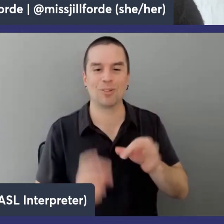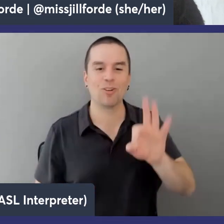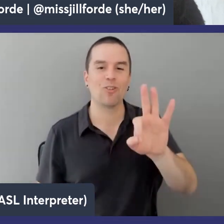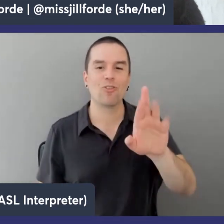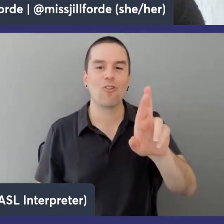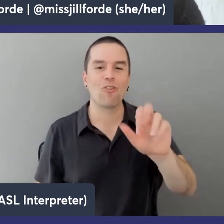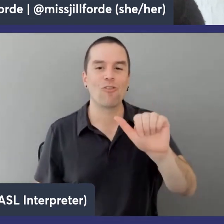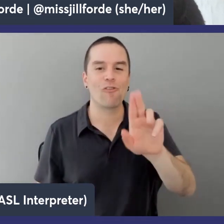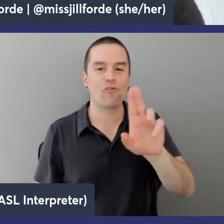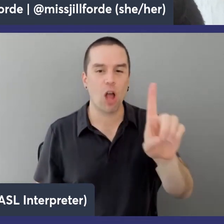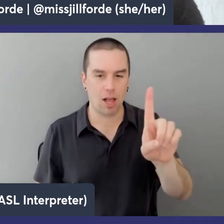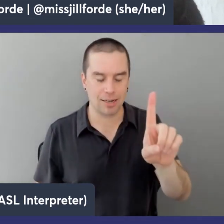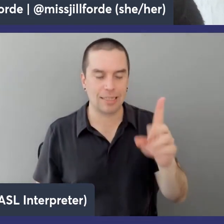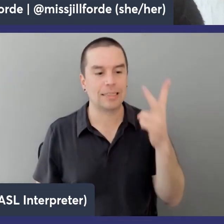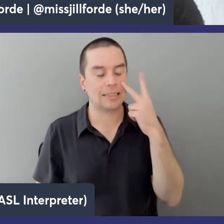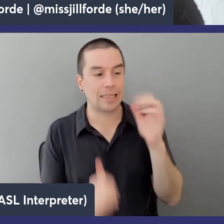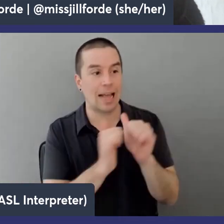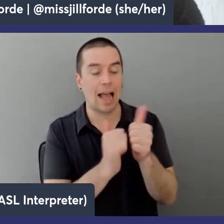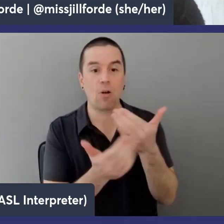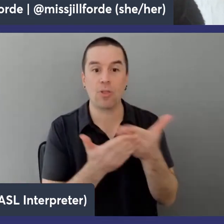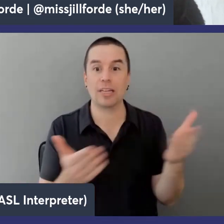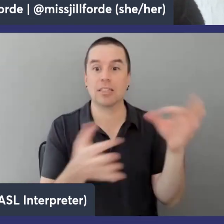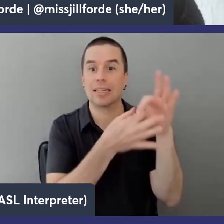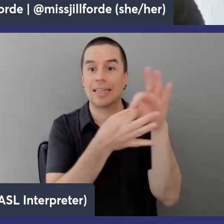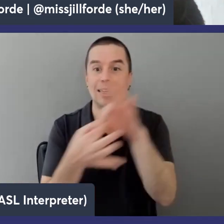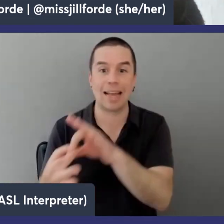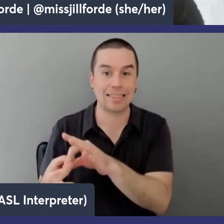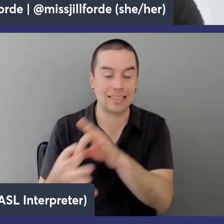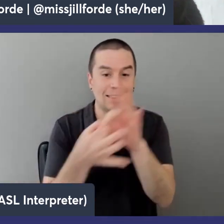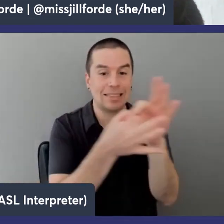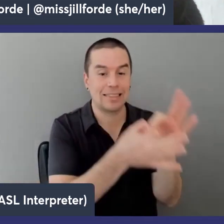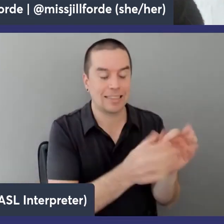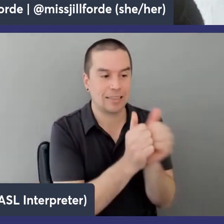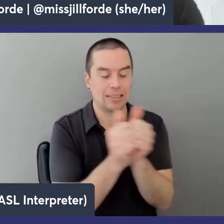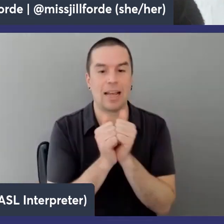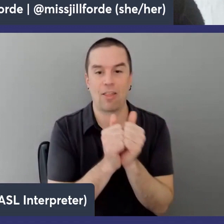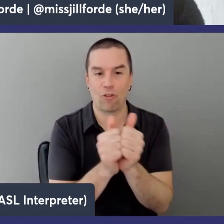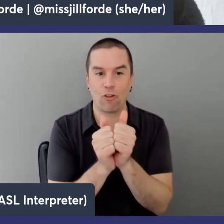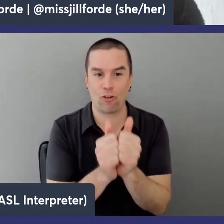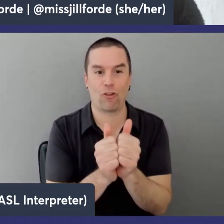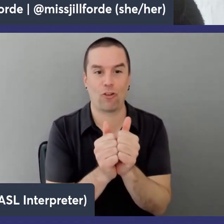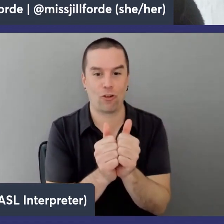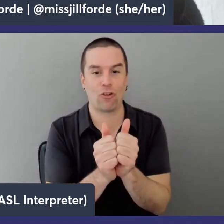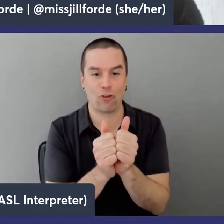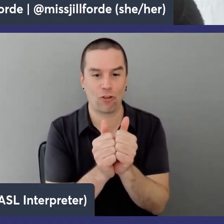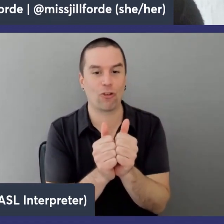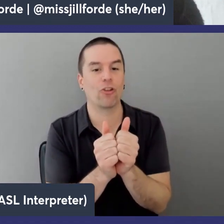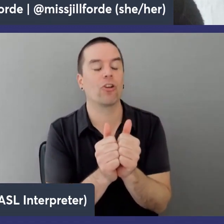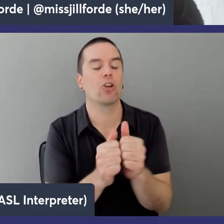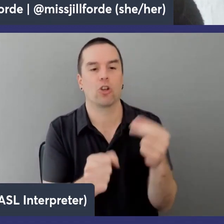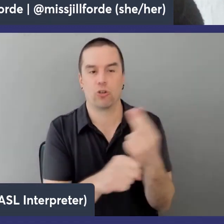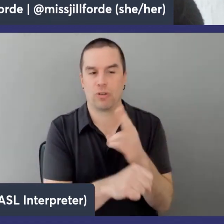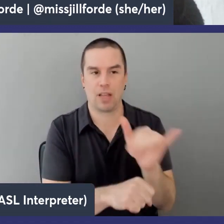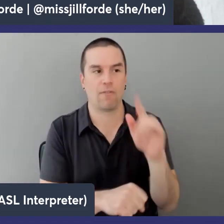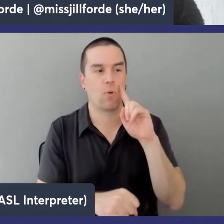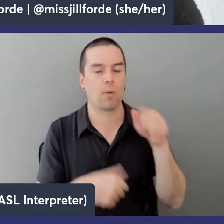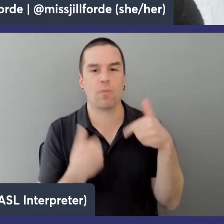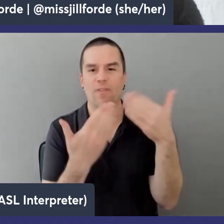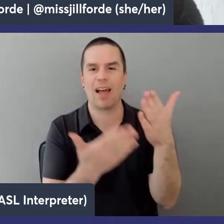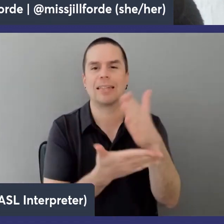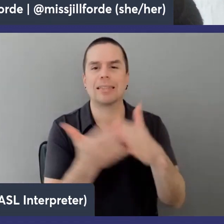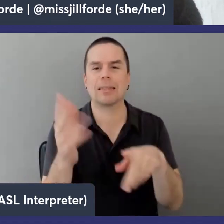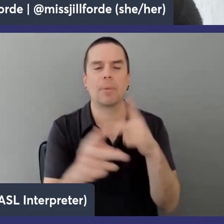at how things are connected together and how closely or far things are connected together, and using that to kind of provide some level of risking or